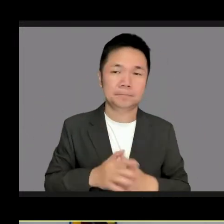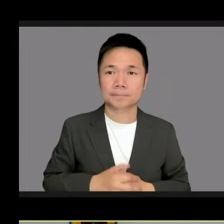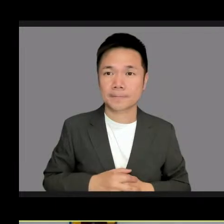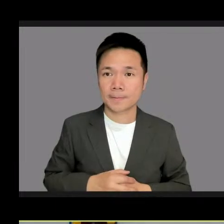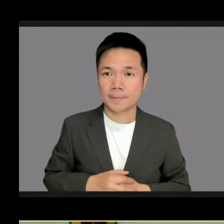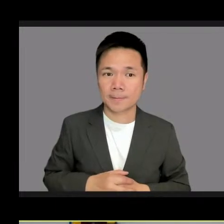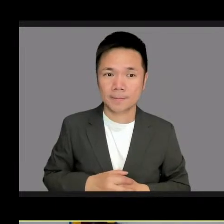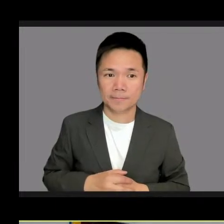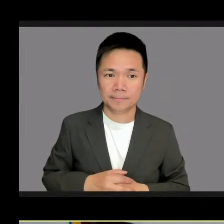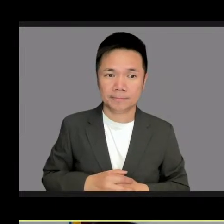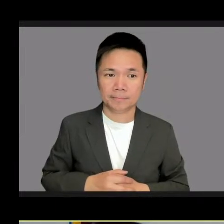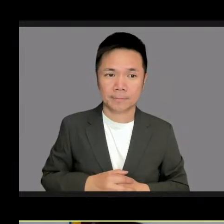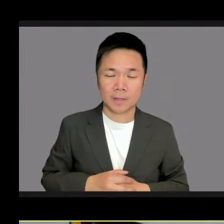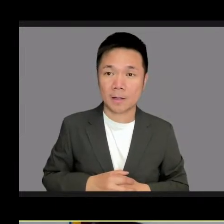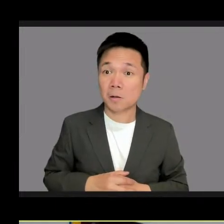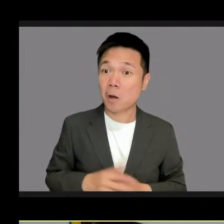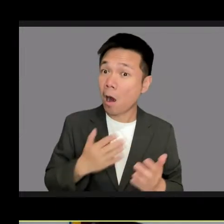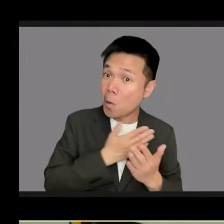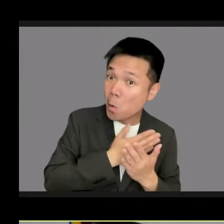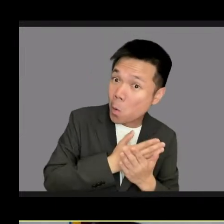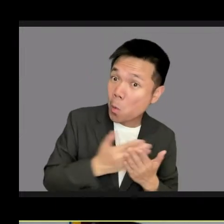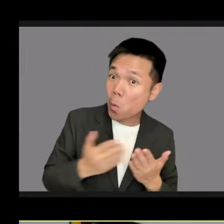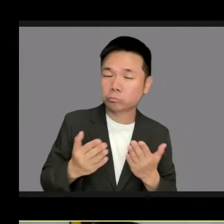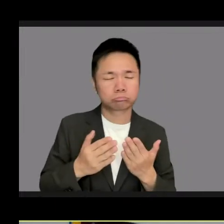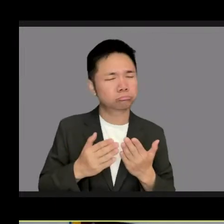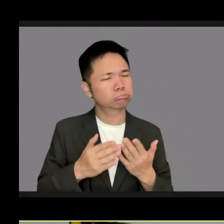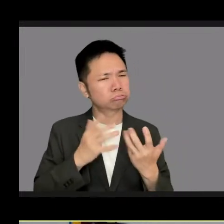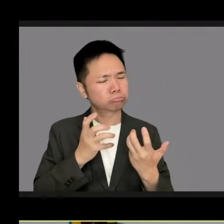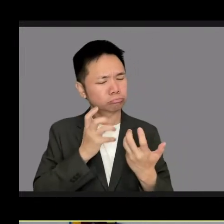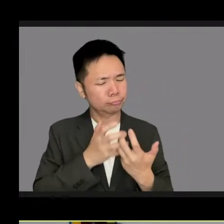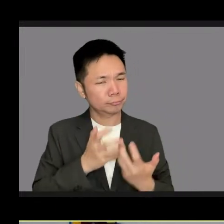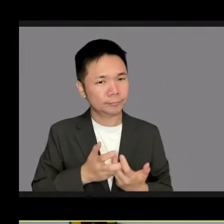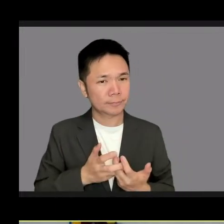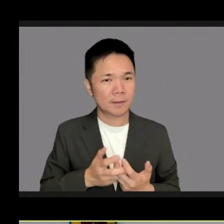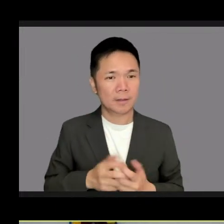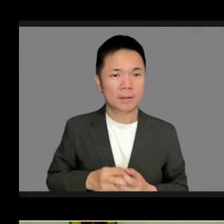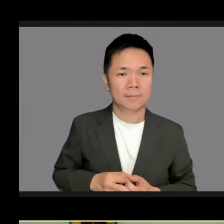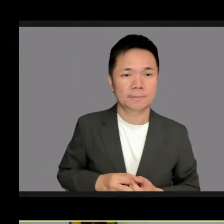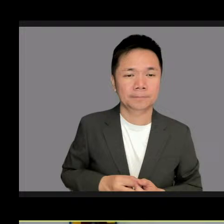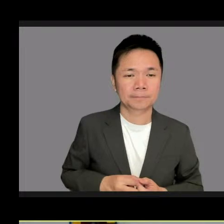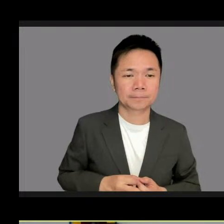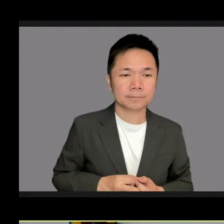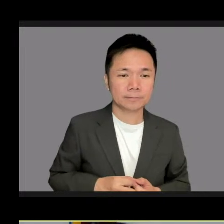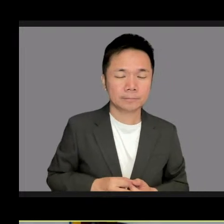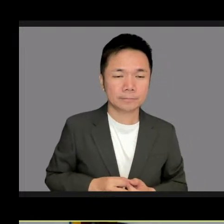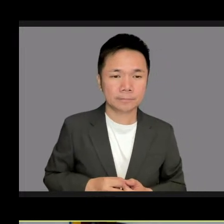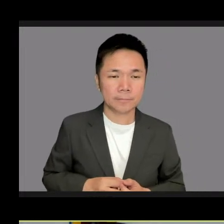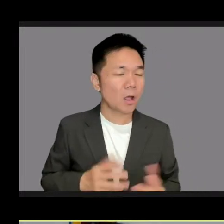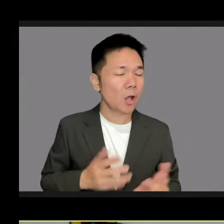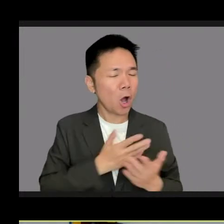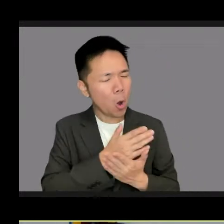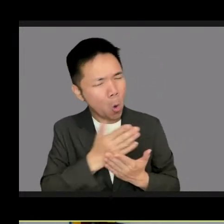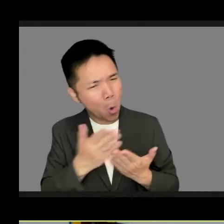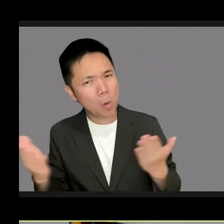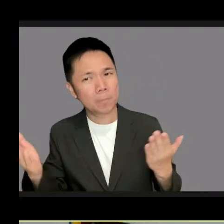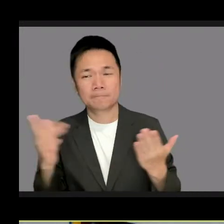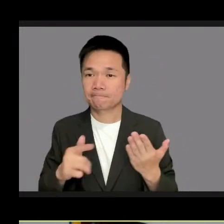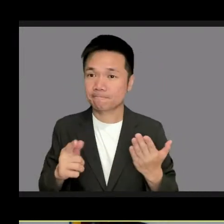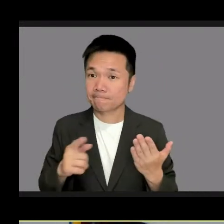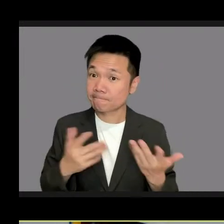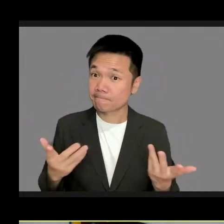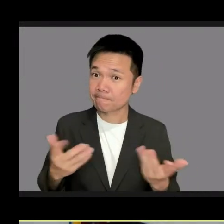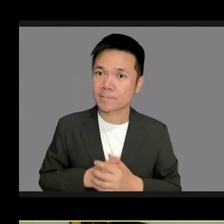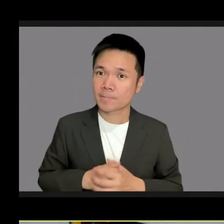or some of the components people are able to implement. So it is left to the implementers to see